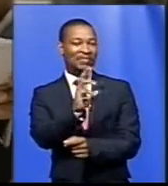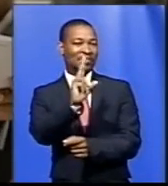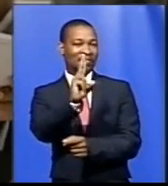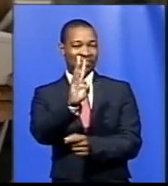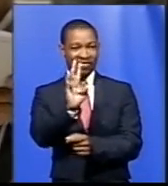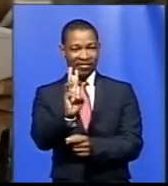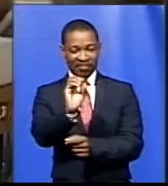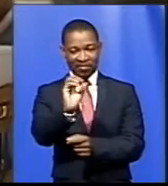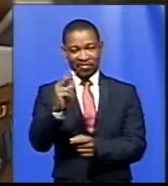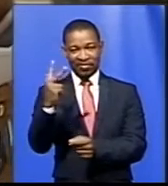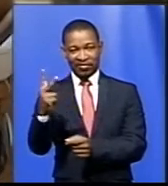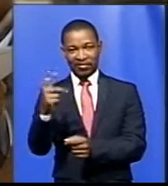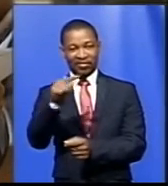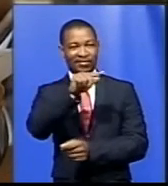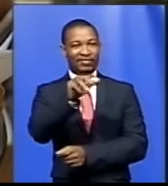BW003 in